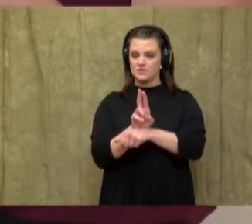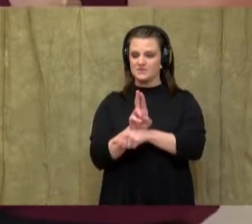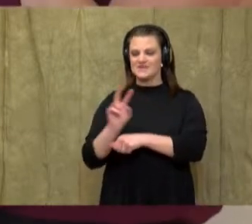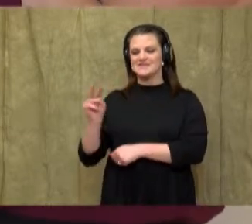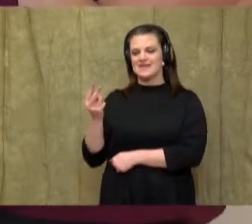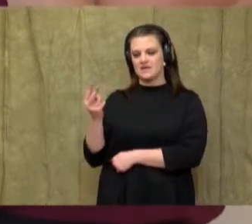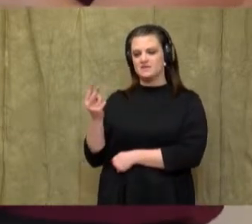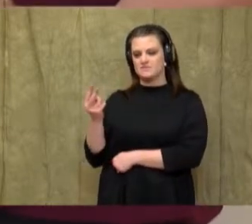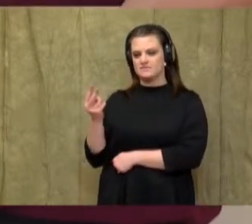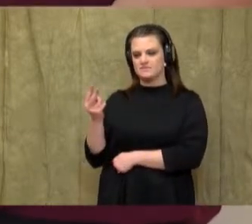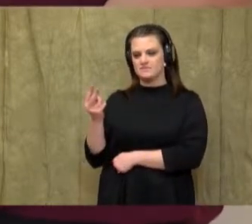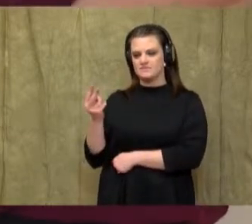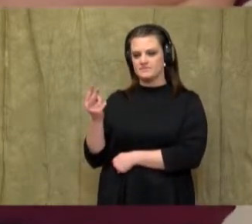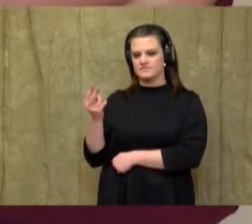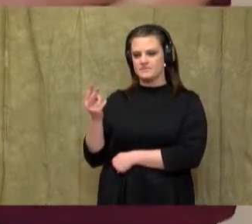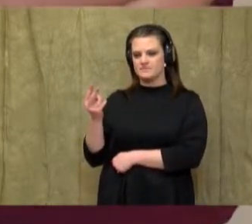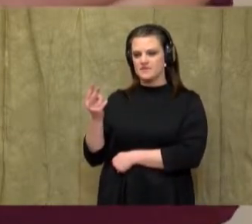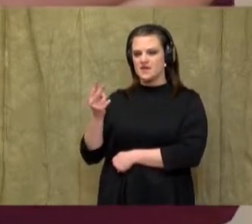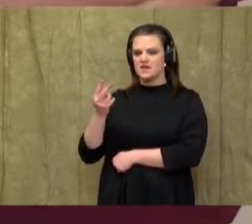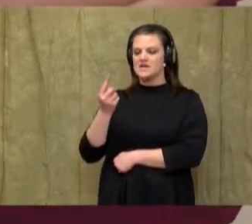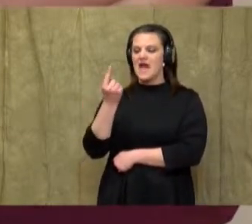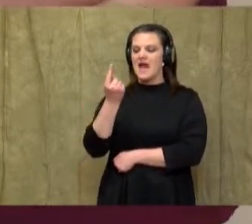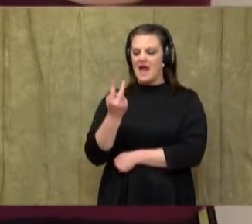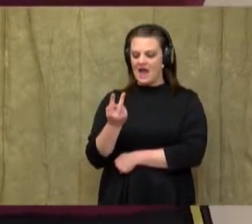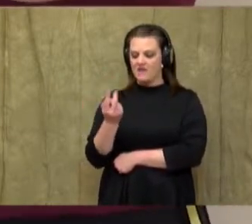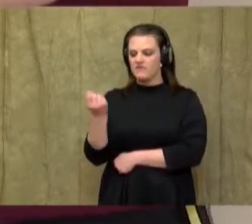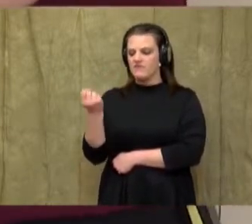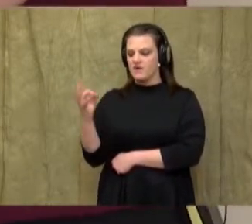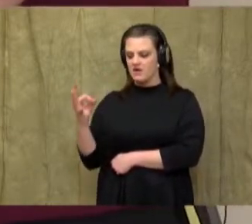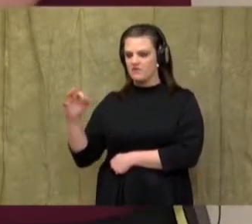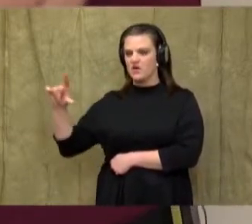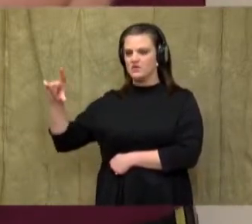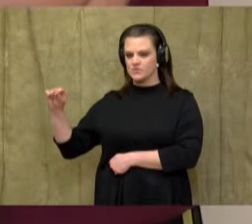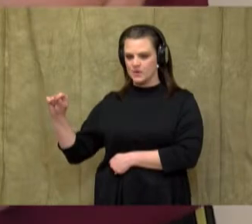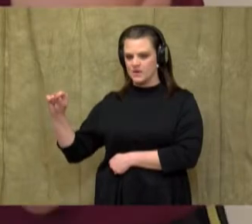this one because that's what's spoken. Half of 20.